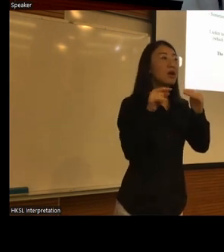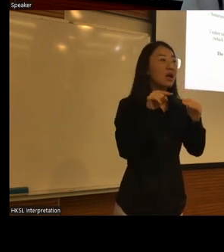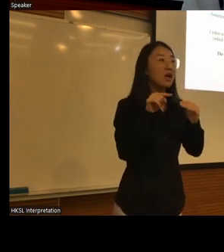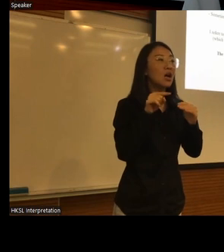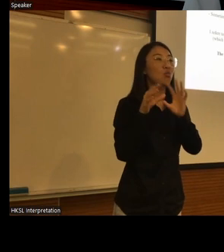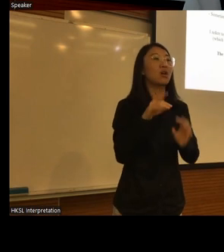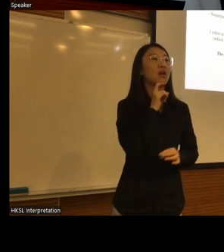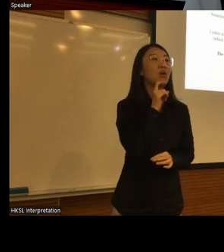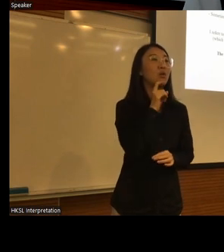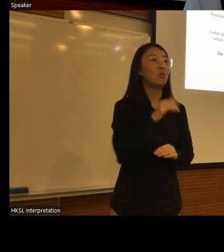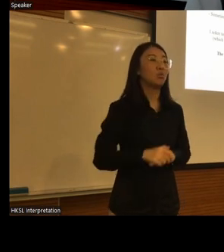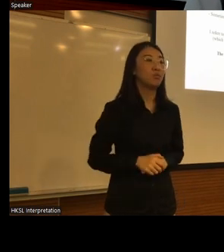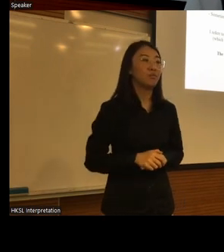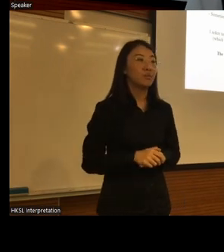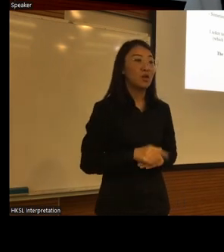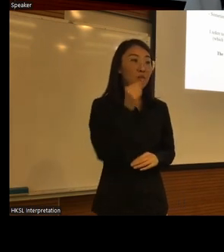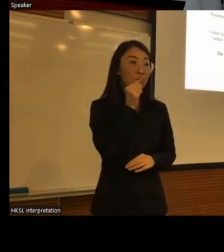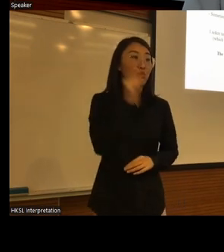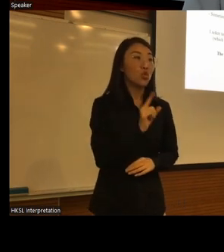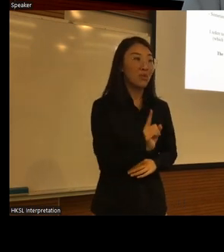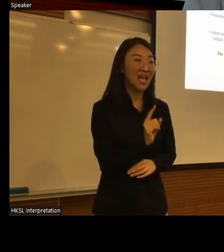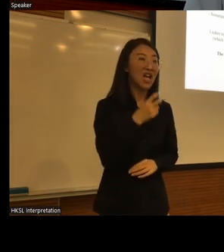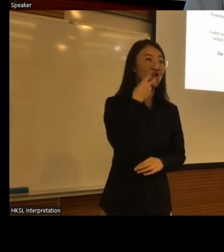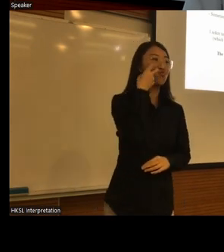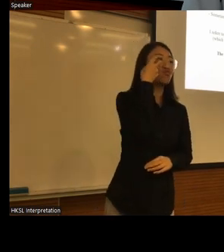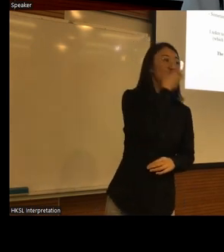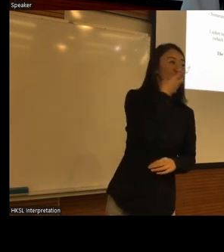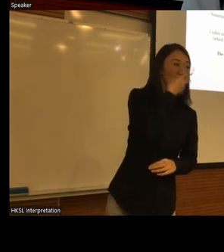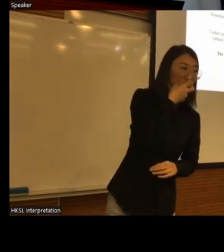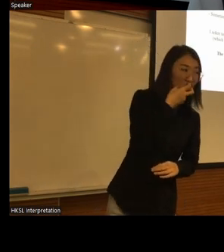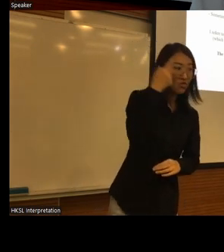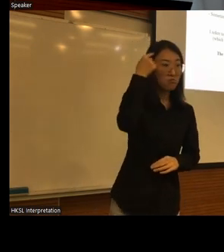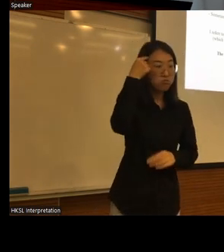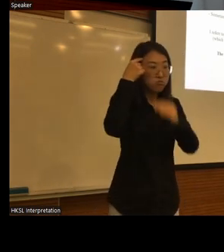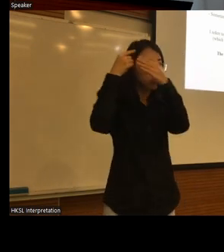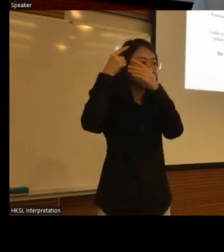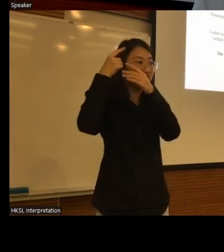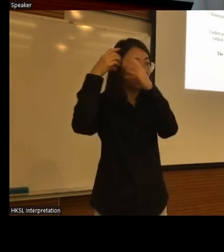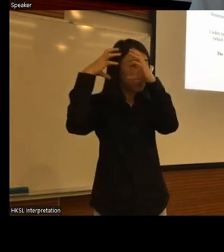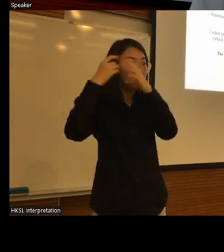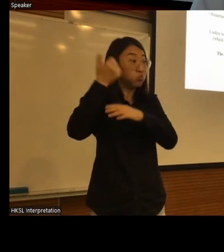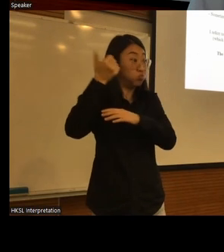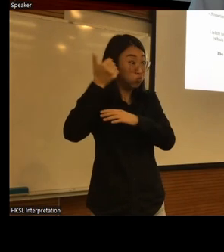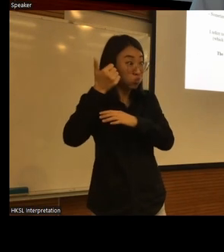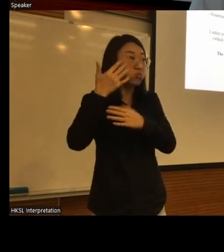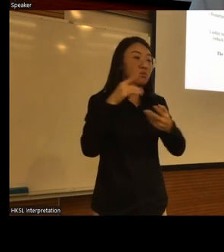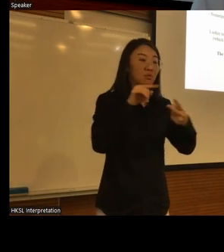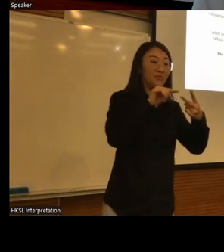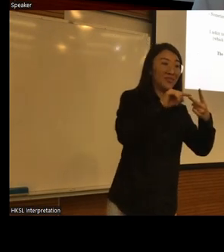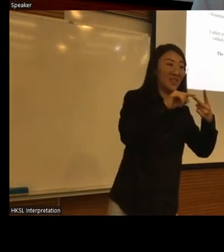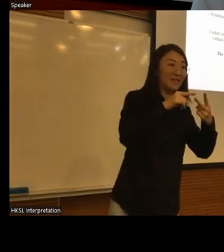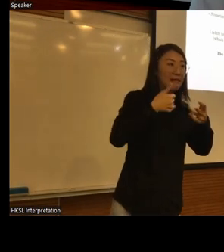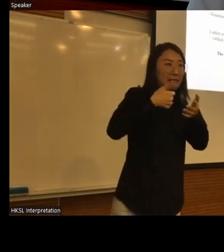So I call language availability the relative difficulty and the time it